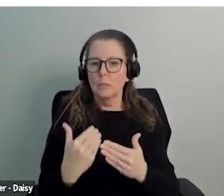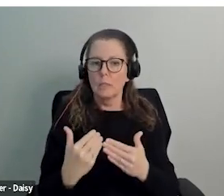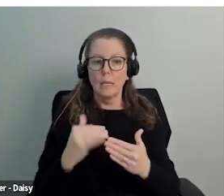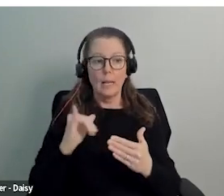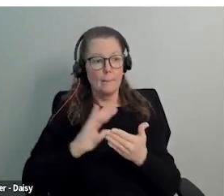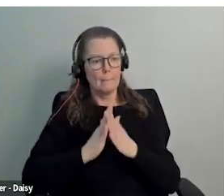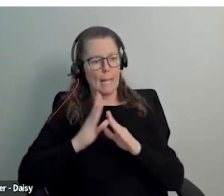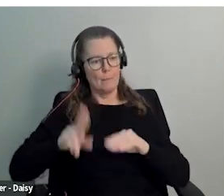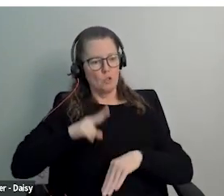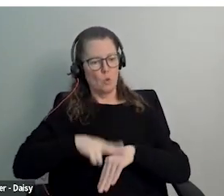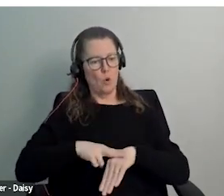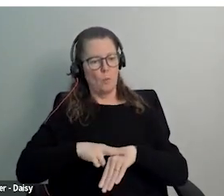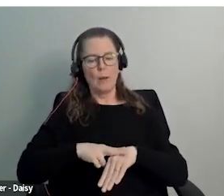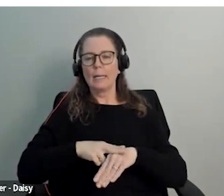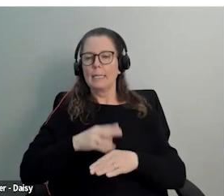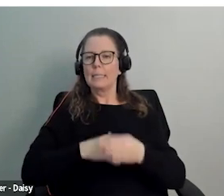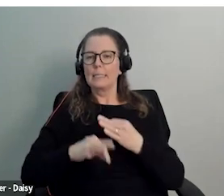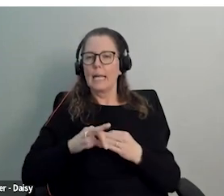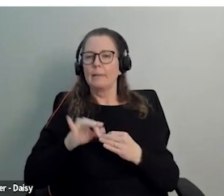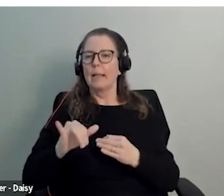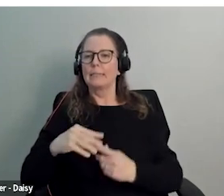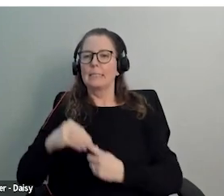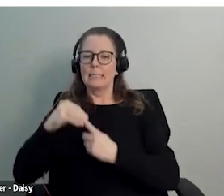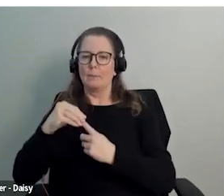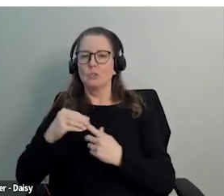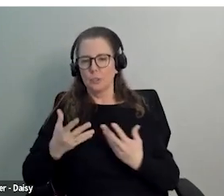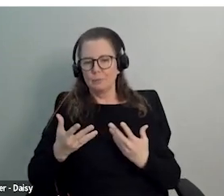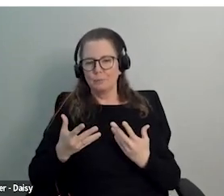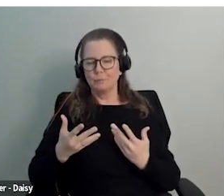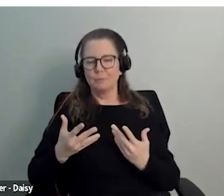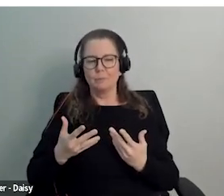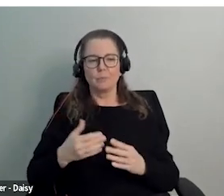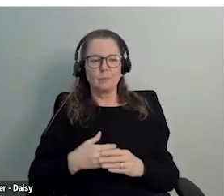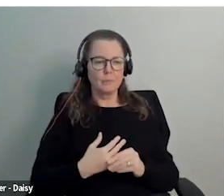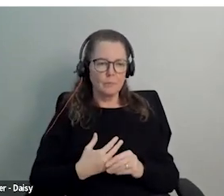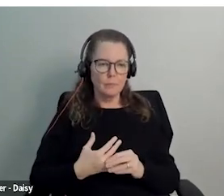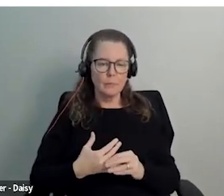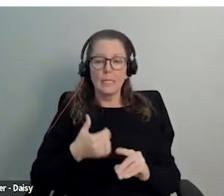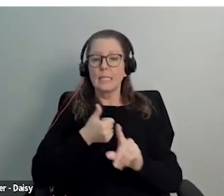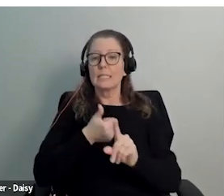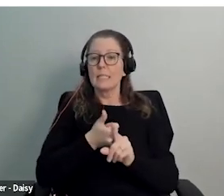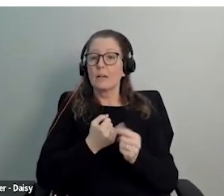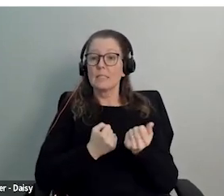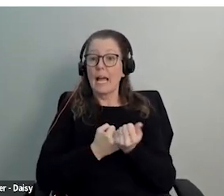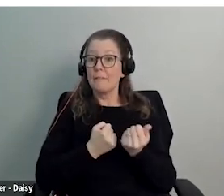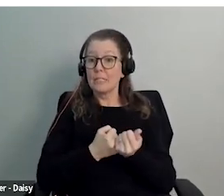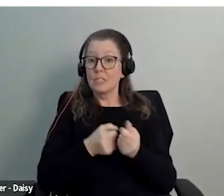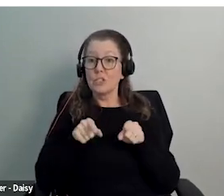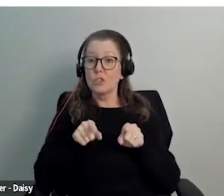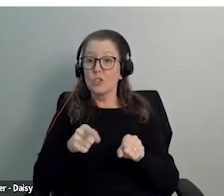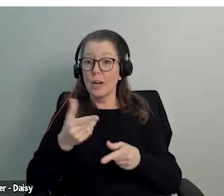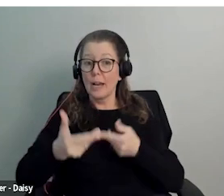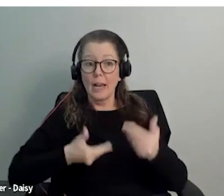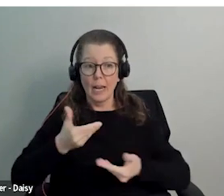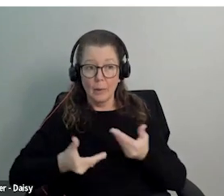accessibility needs rather than treating them as exceptions. We also want to talk about self-advocacy during the hiring process, and